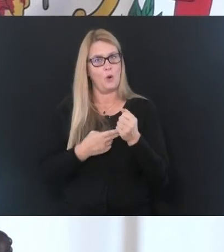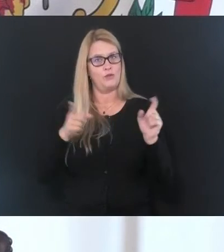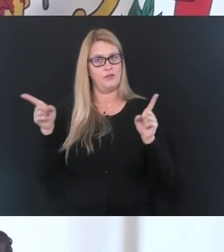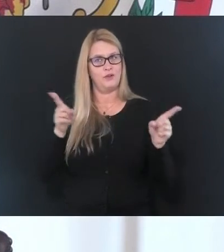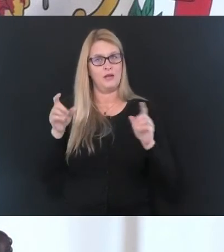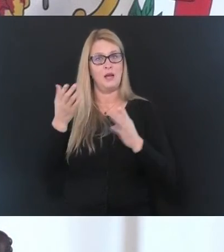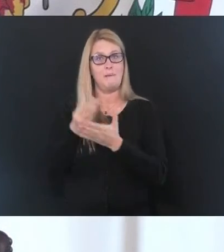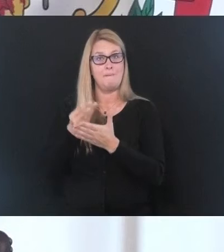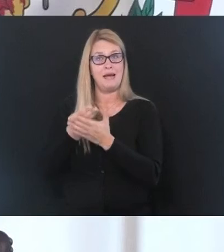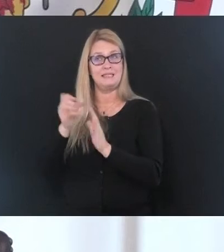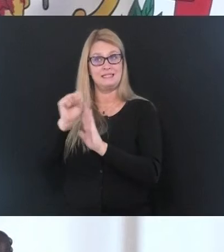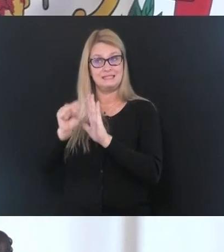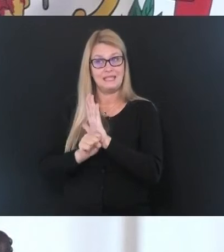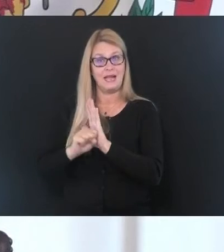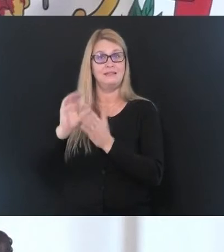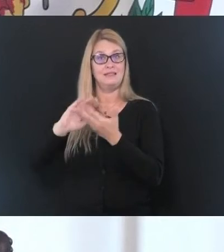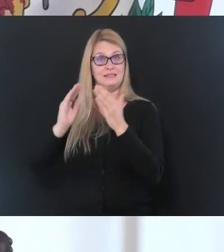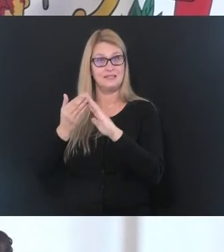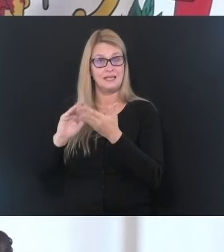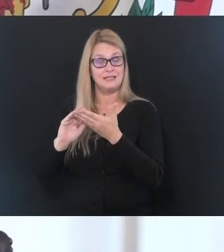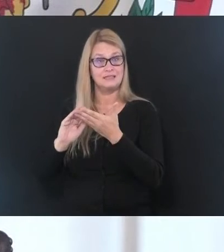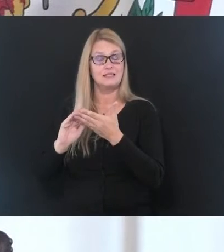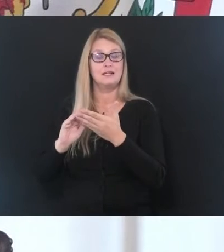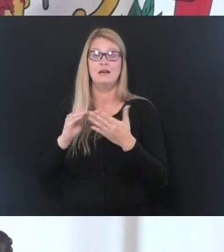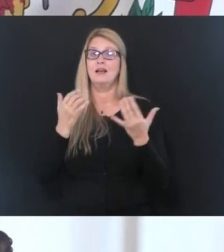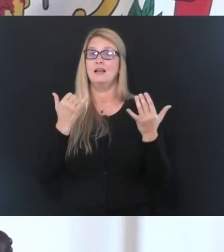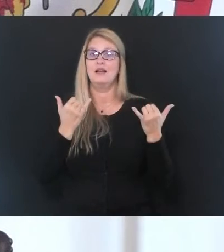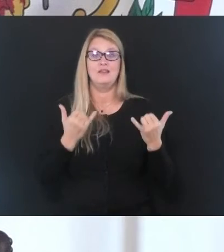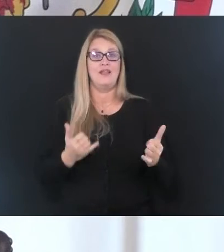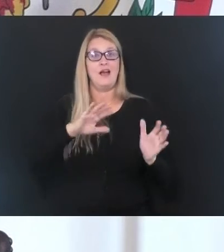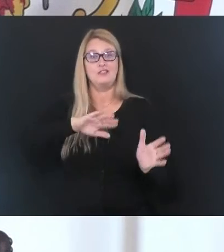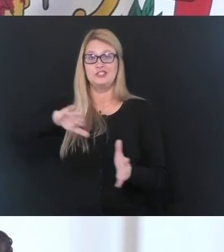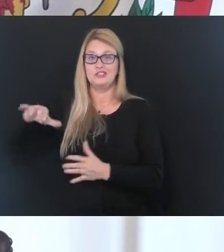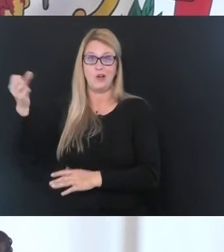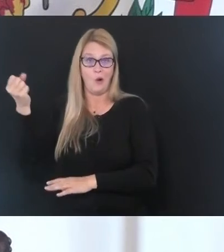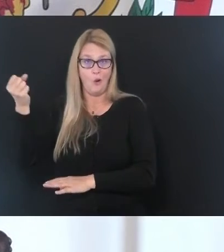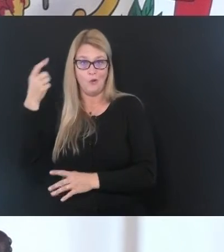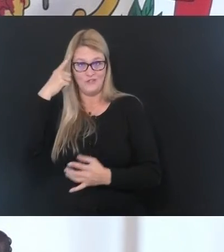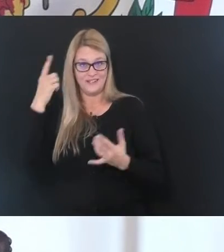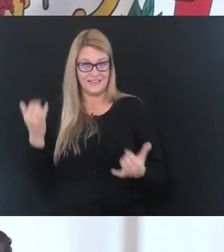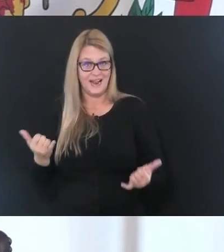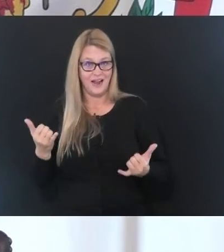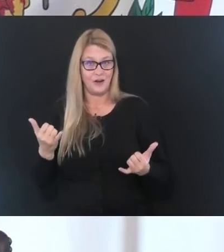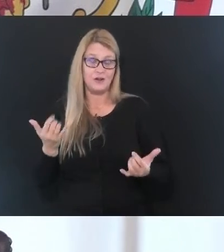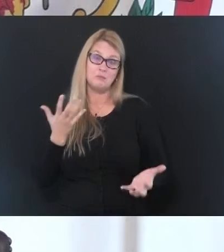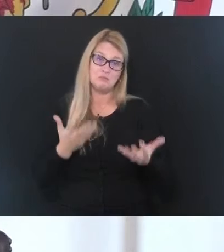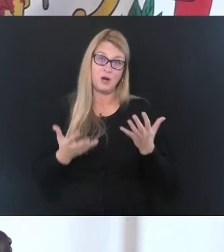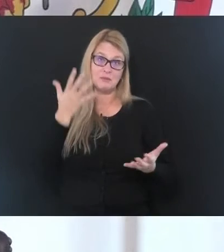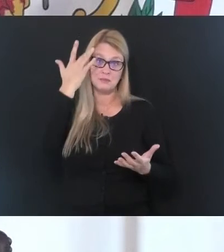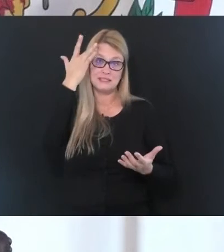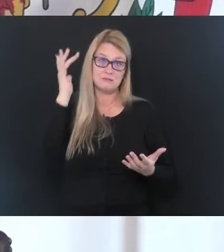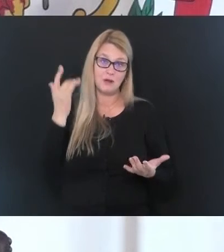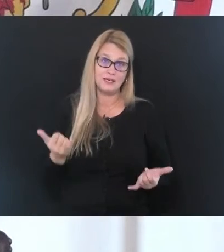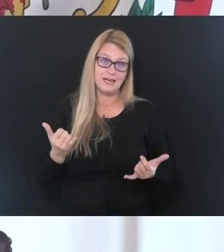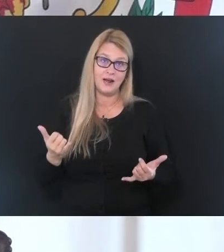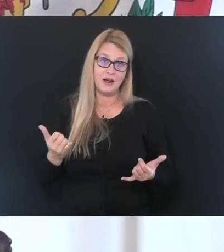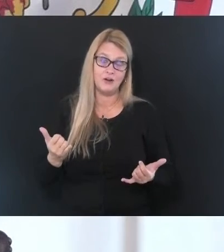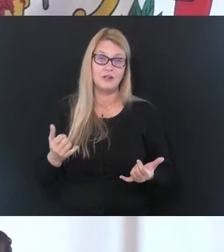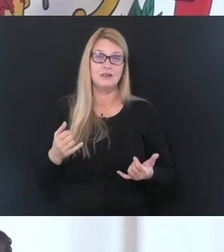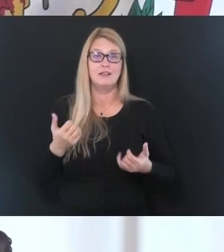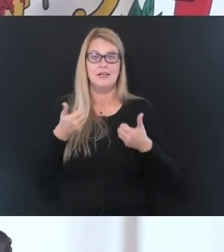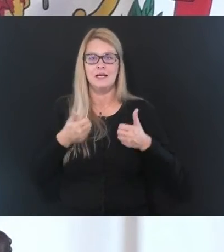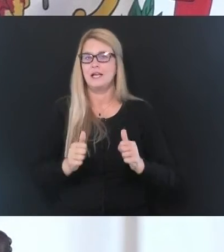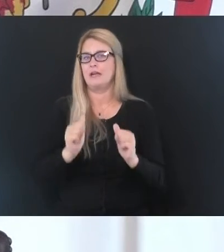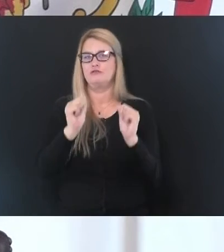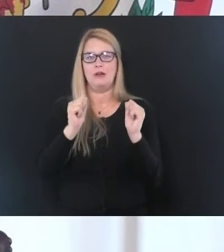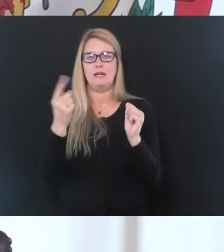the states and the cities. I think they've just laid that aside for right now, which is probably smart money, and they've tried to